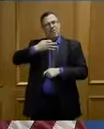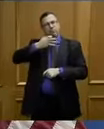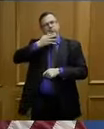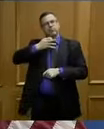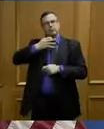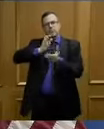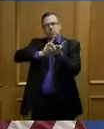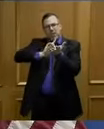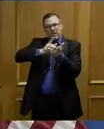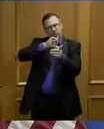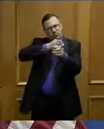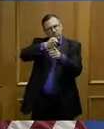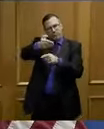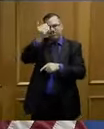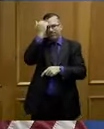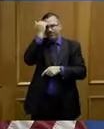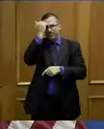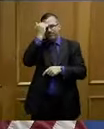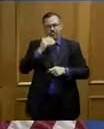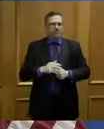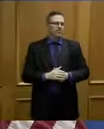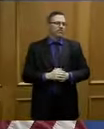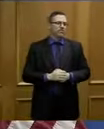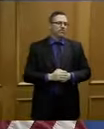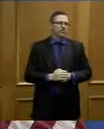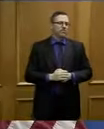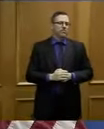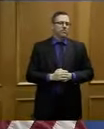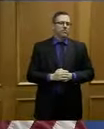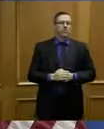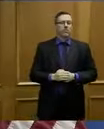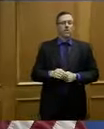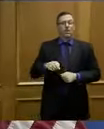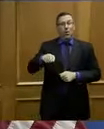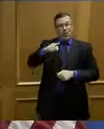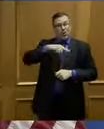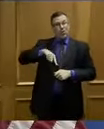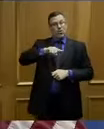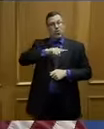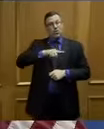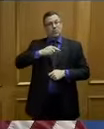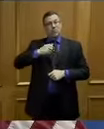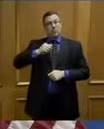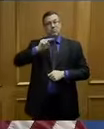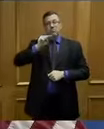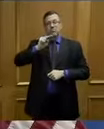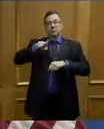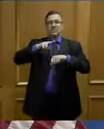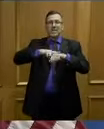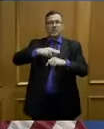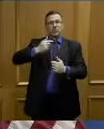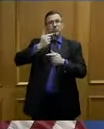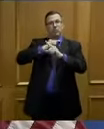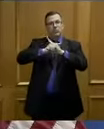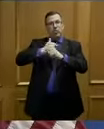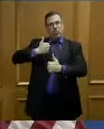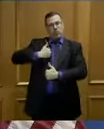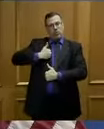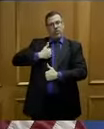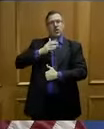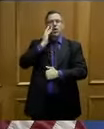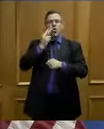in this 250 that we're going to use. These personnel are being used to assist 35